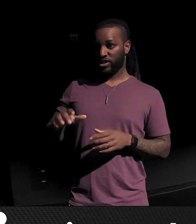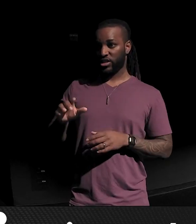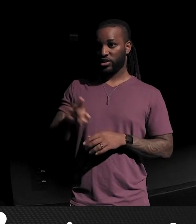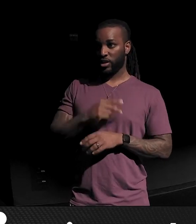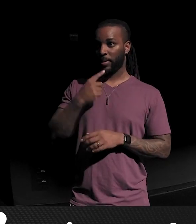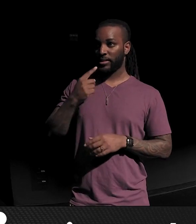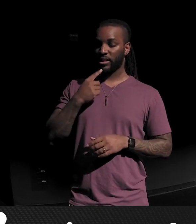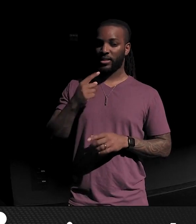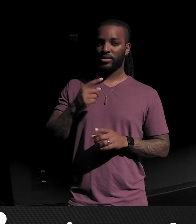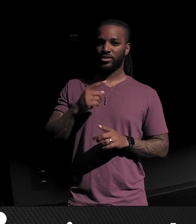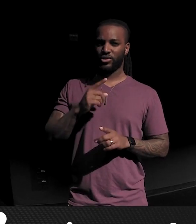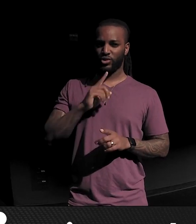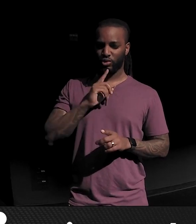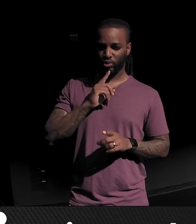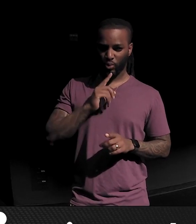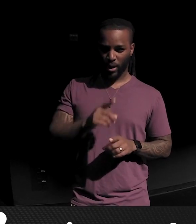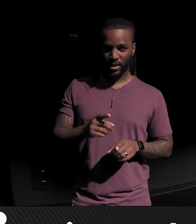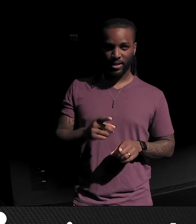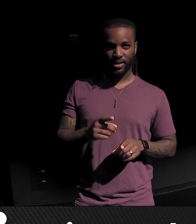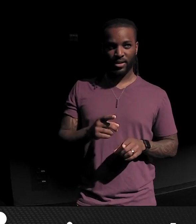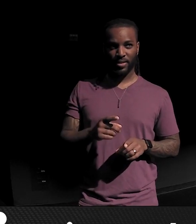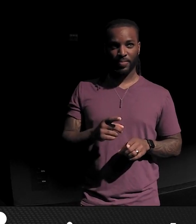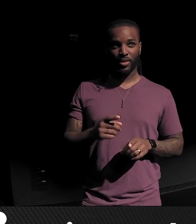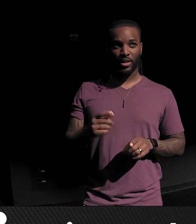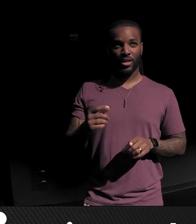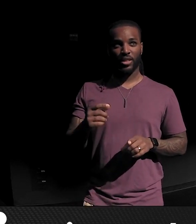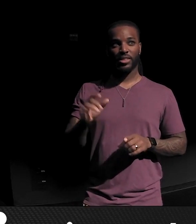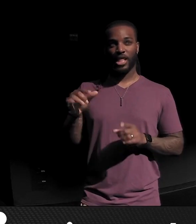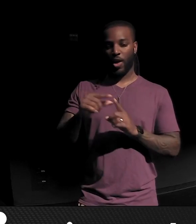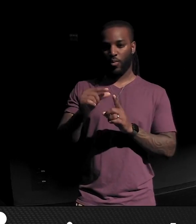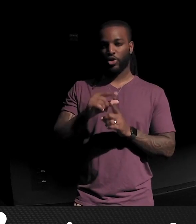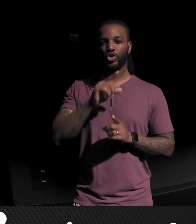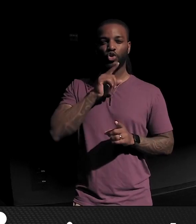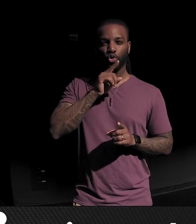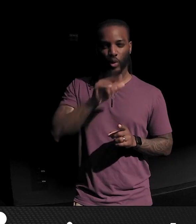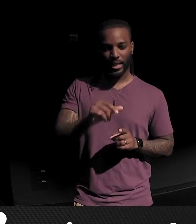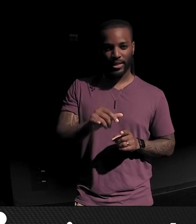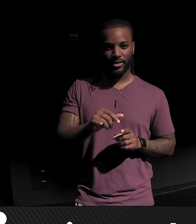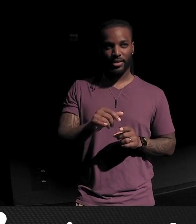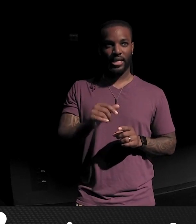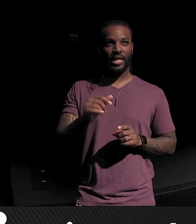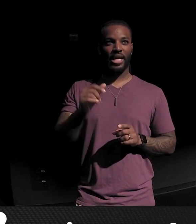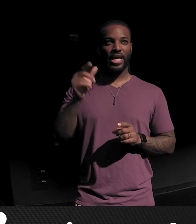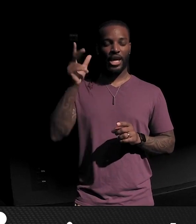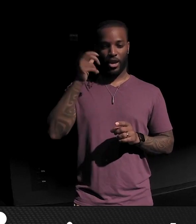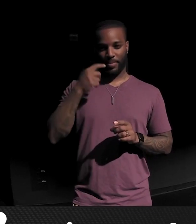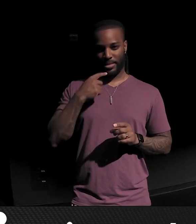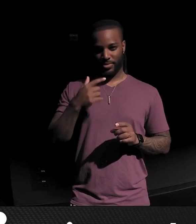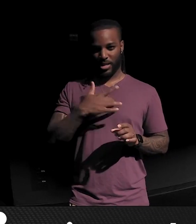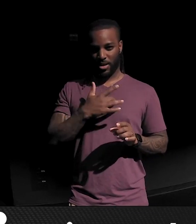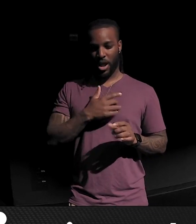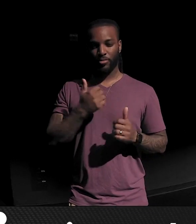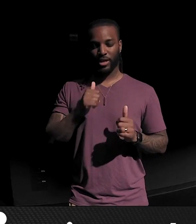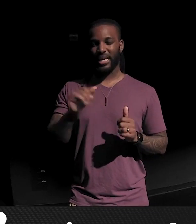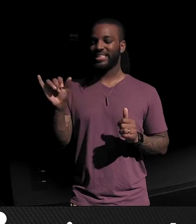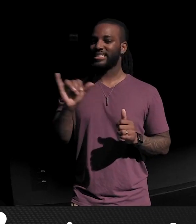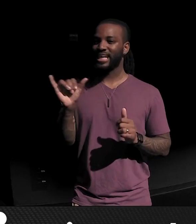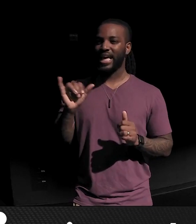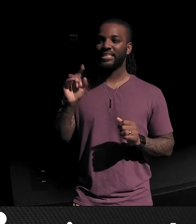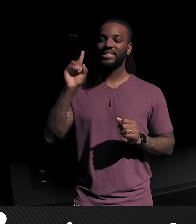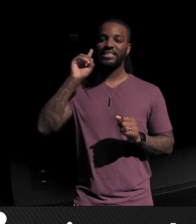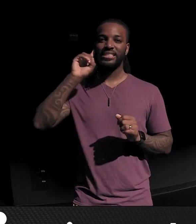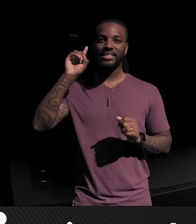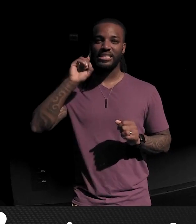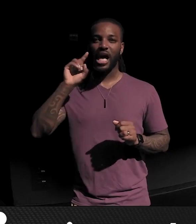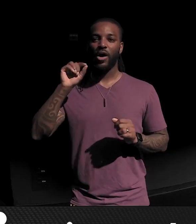surely. That word surely, hear me say this with the heart that I'm trying to. It's like the sound of